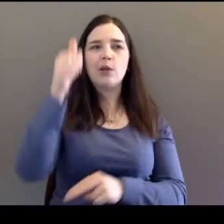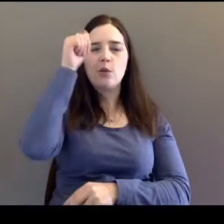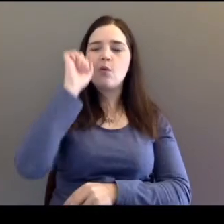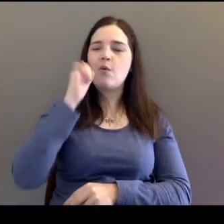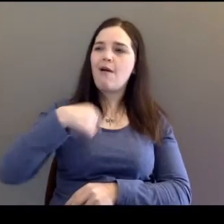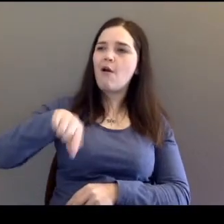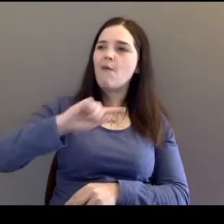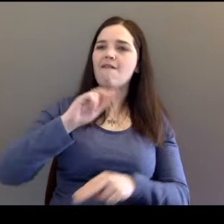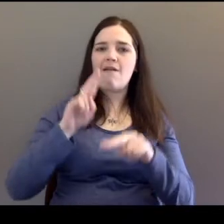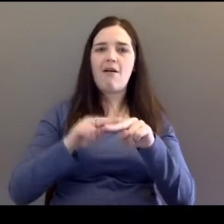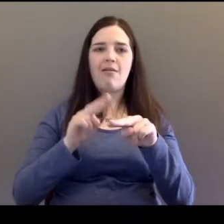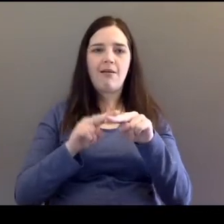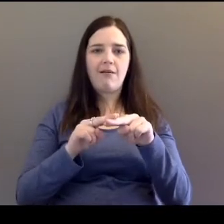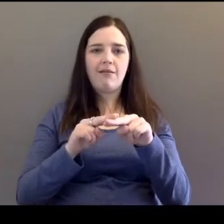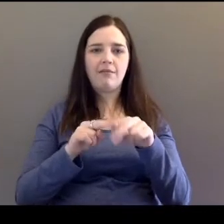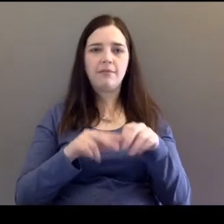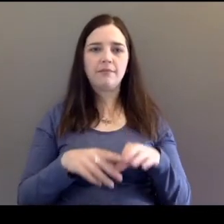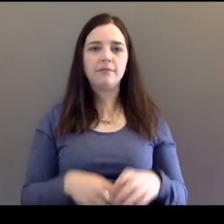Father.